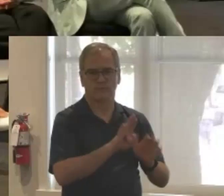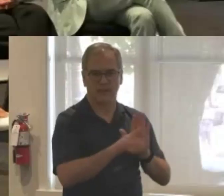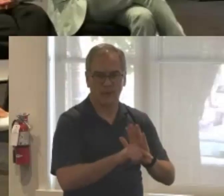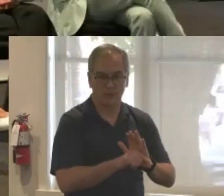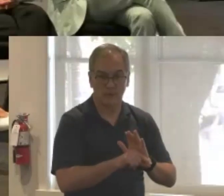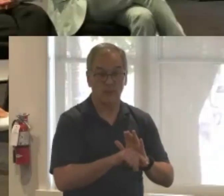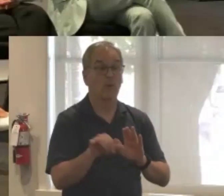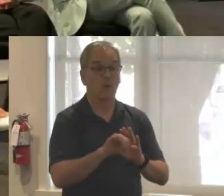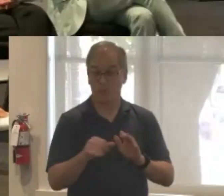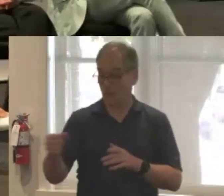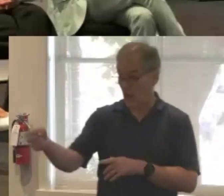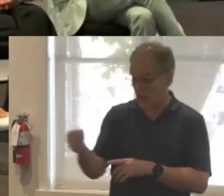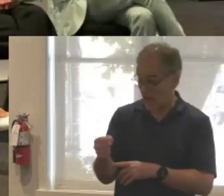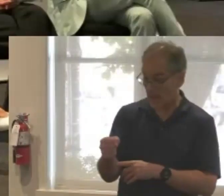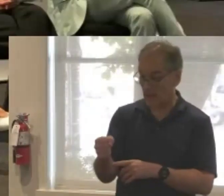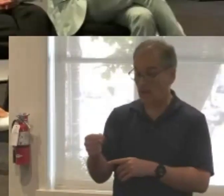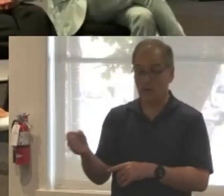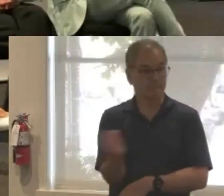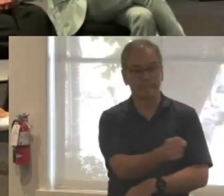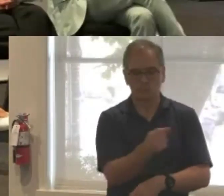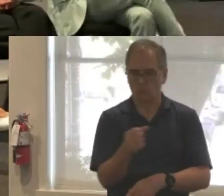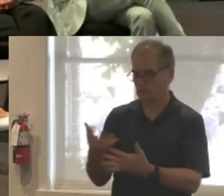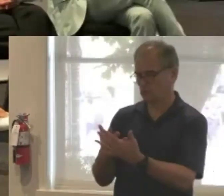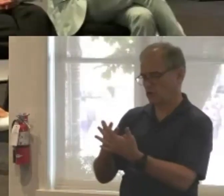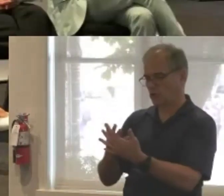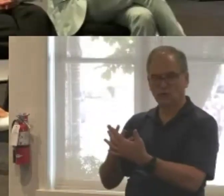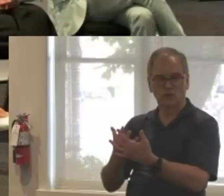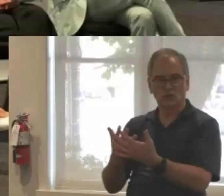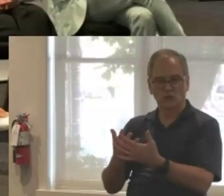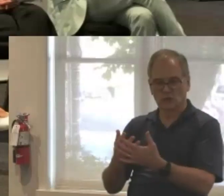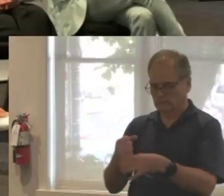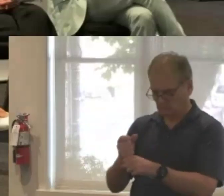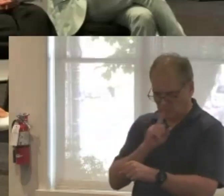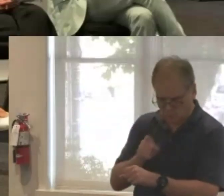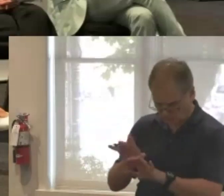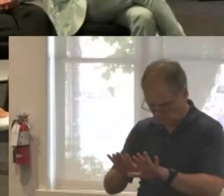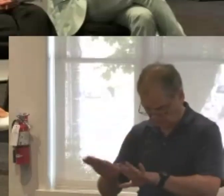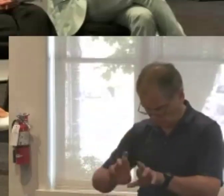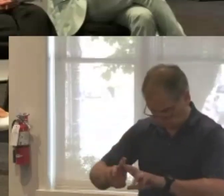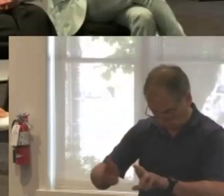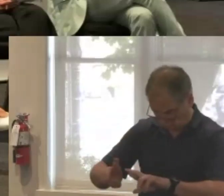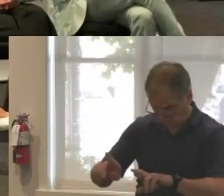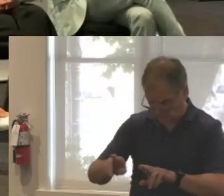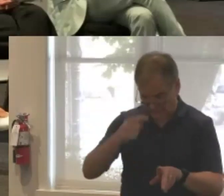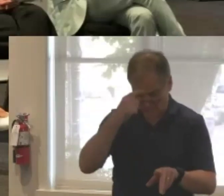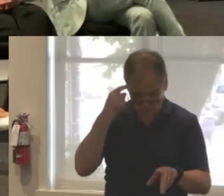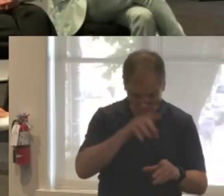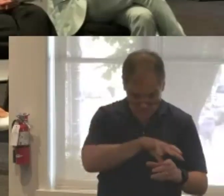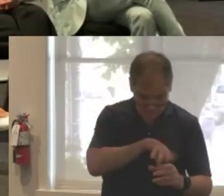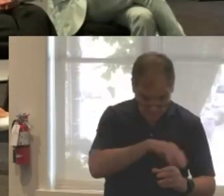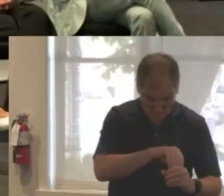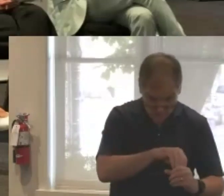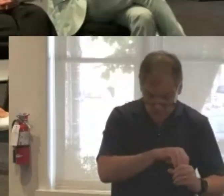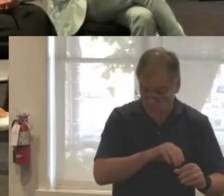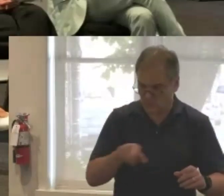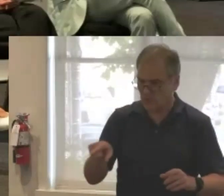properly vetted and equipped to support with youth in a trauma-informed manner. We adhere to a strict inclusion framework,